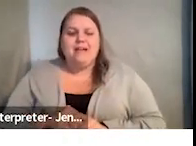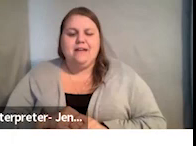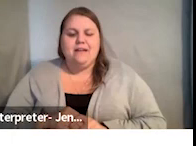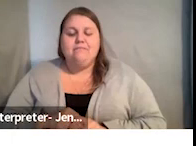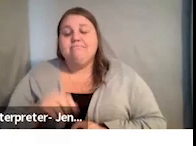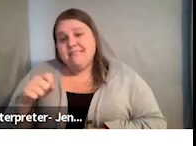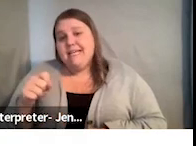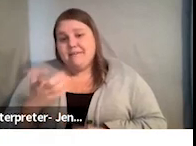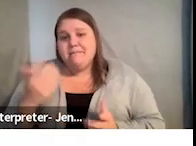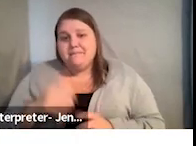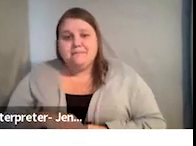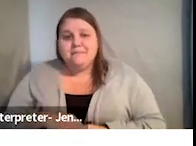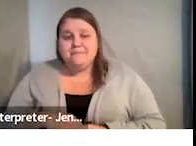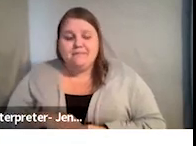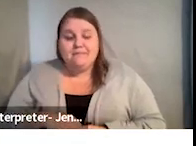Yeah.